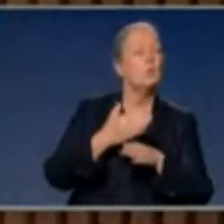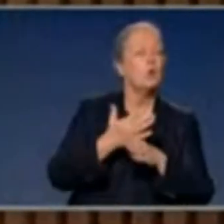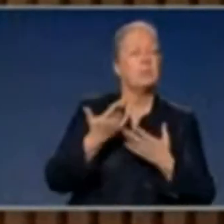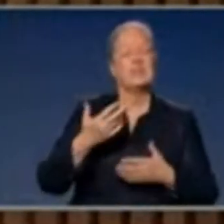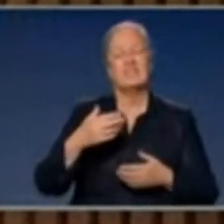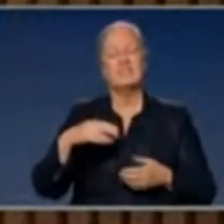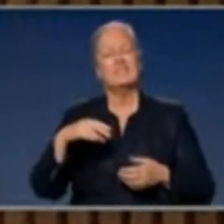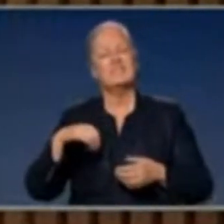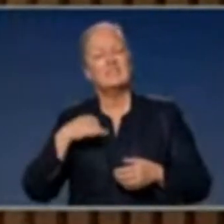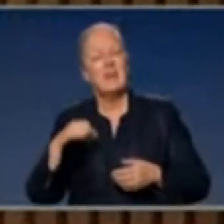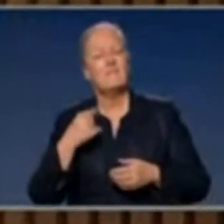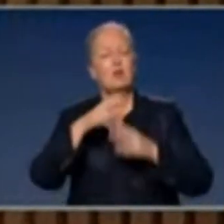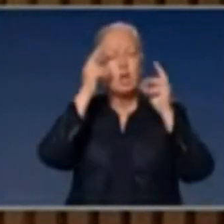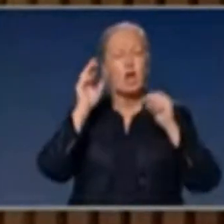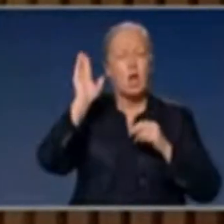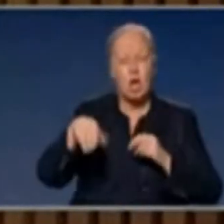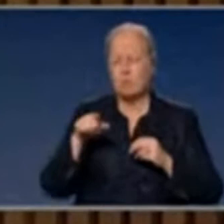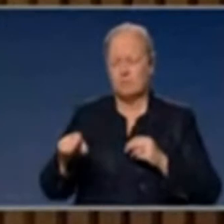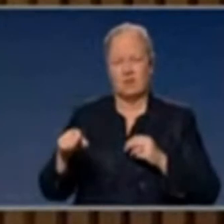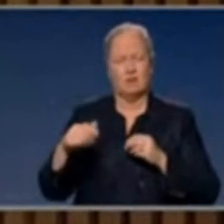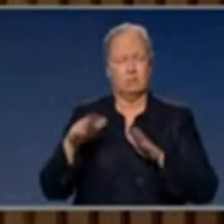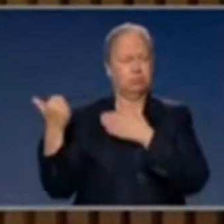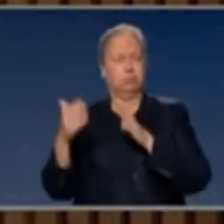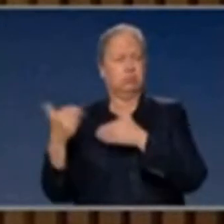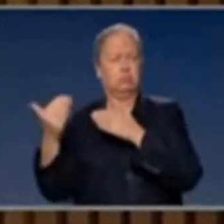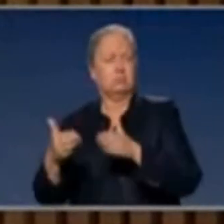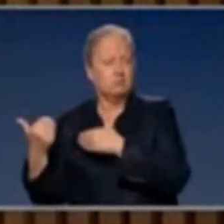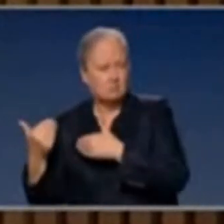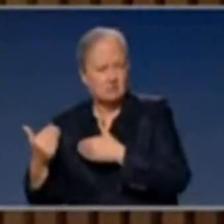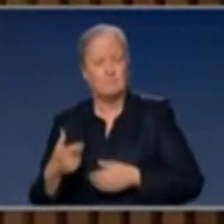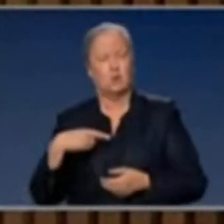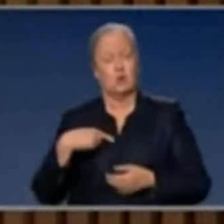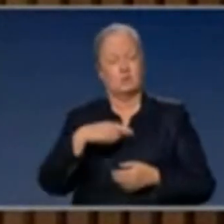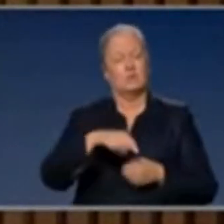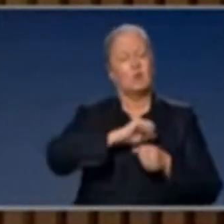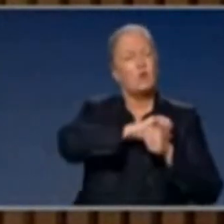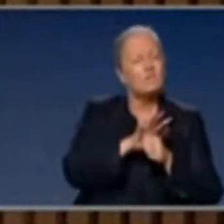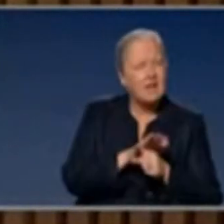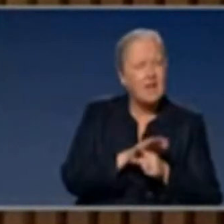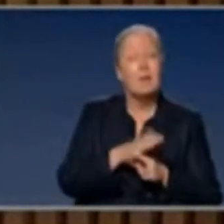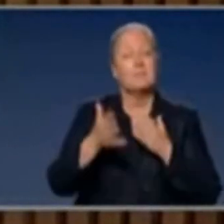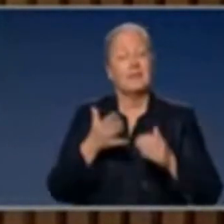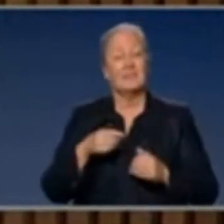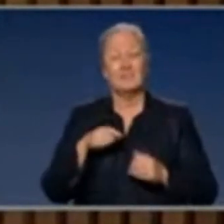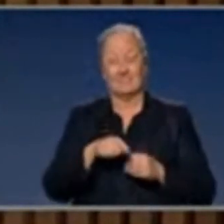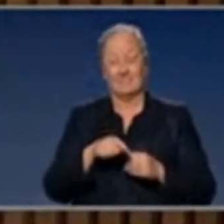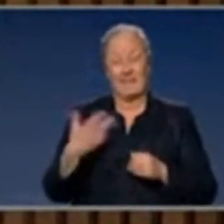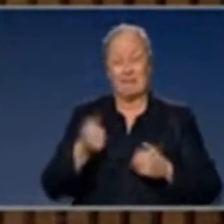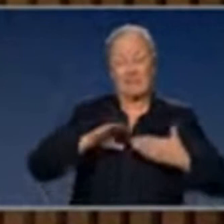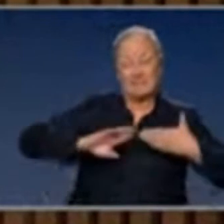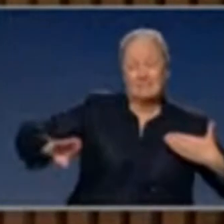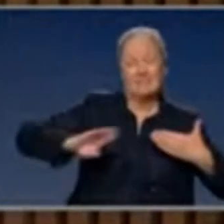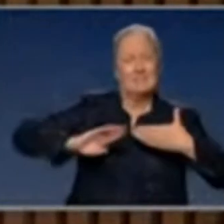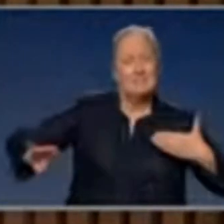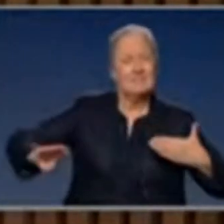was it really unforeseeable, given we're talking about a highly infectious disease that requires all close contacts of someone to self-isolate?